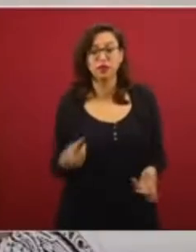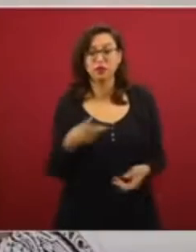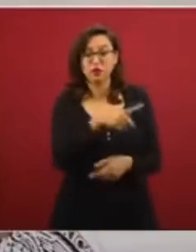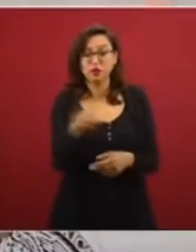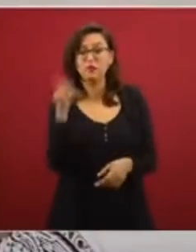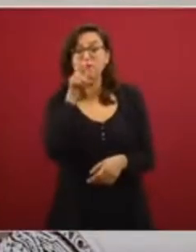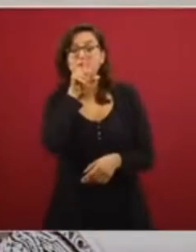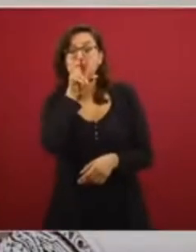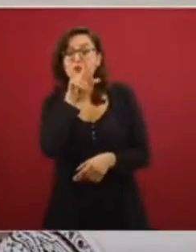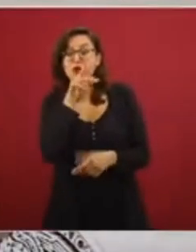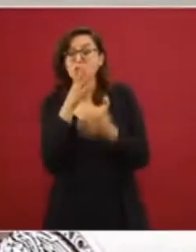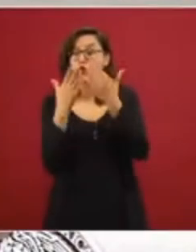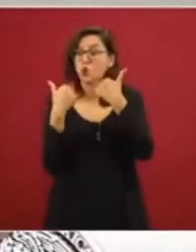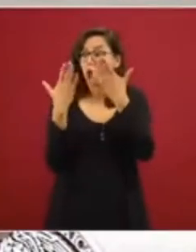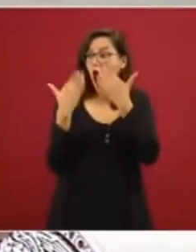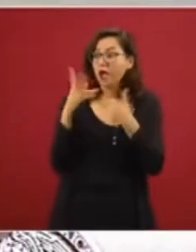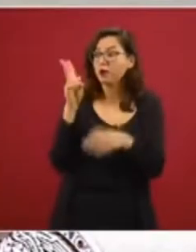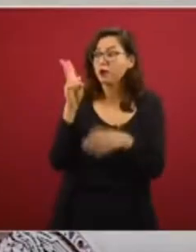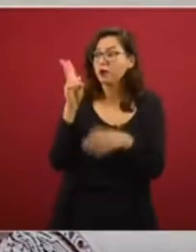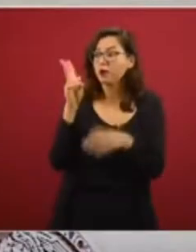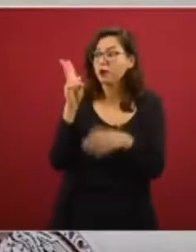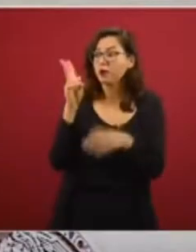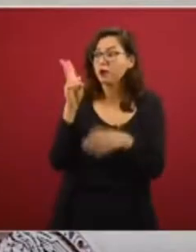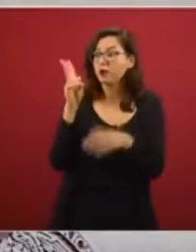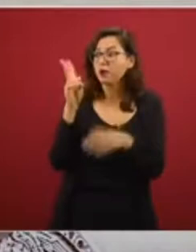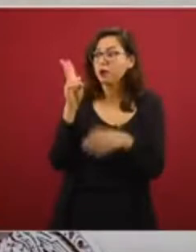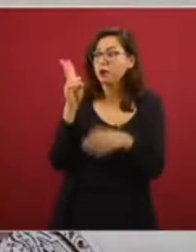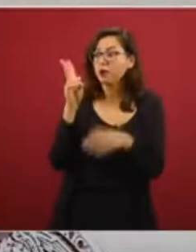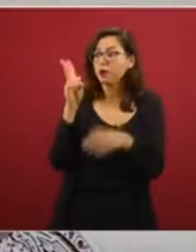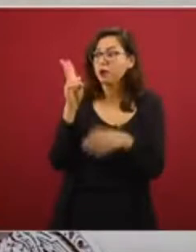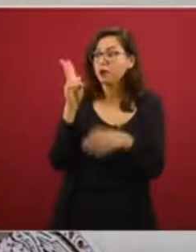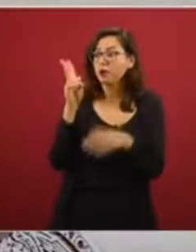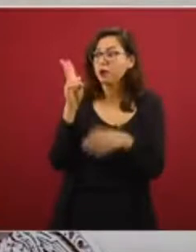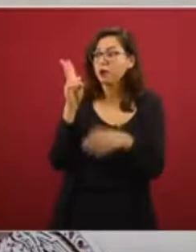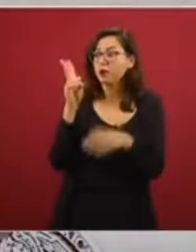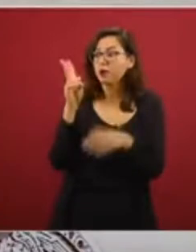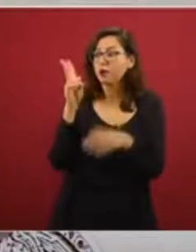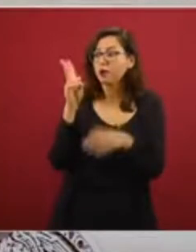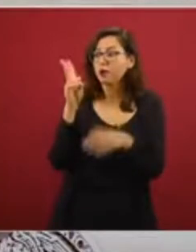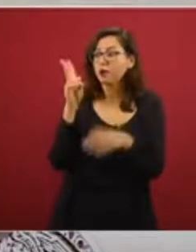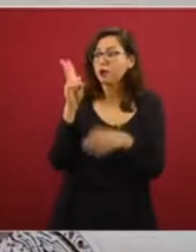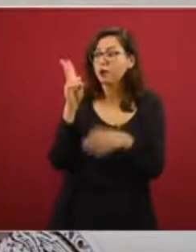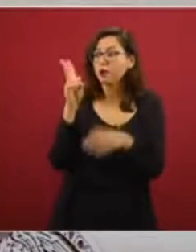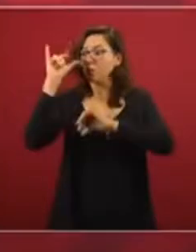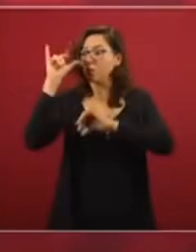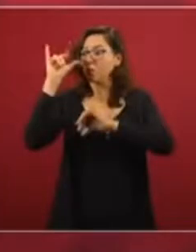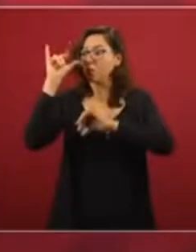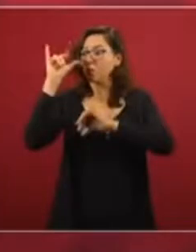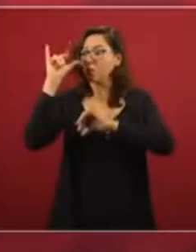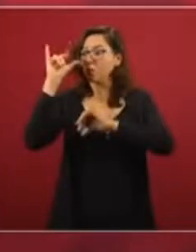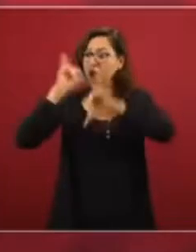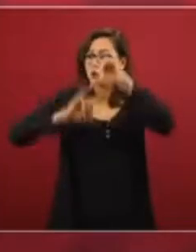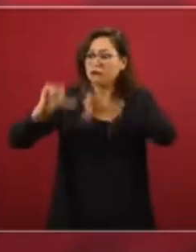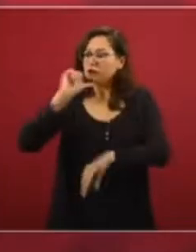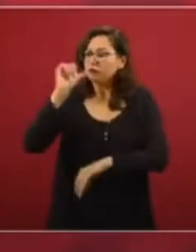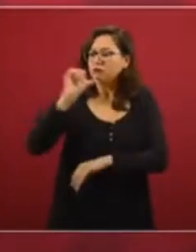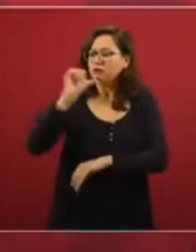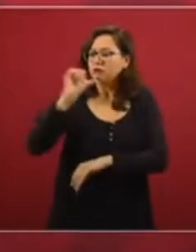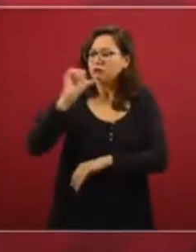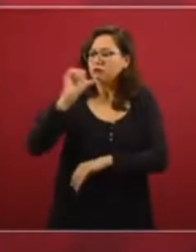hacen de acuerdo a lineamientos técnicos. We do the tests according to technical alignments. Que han sido